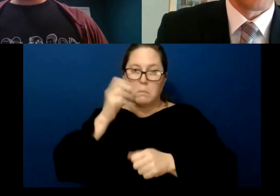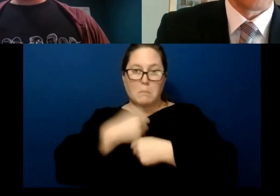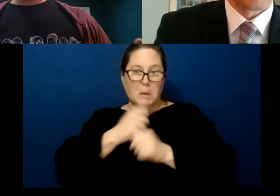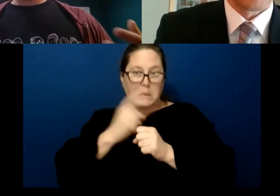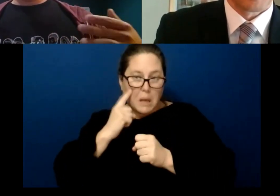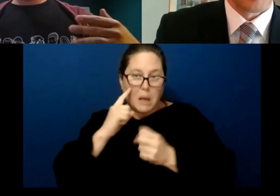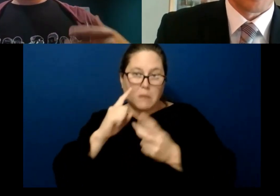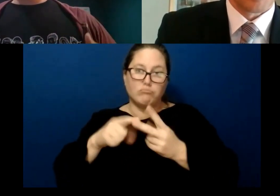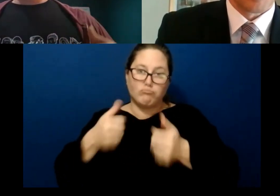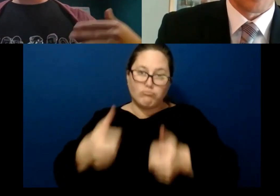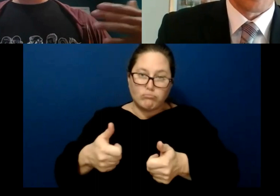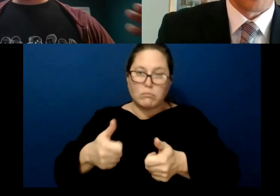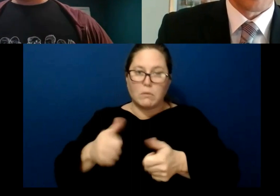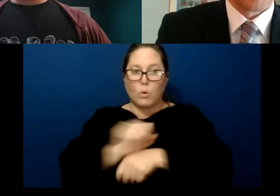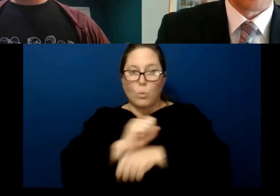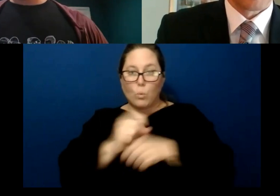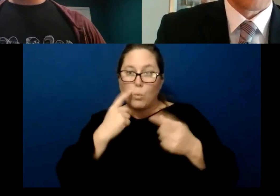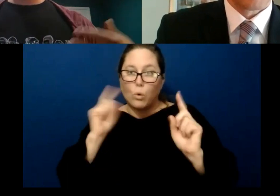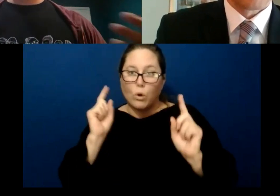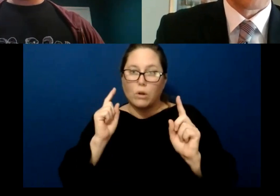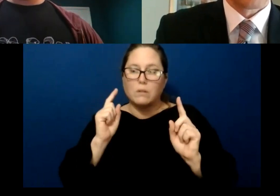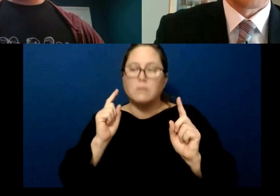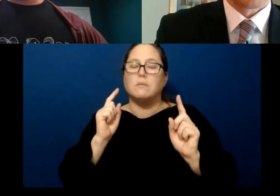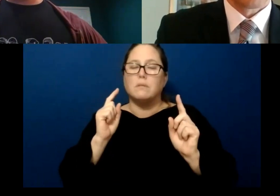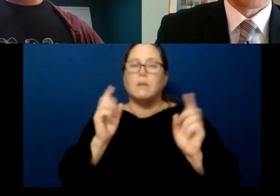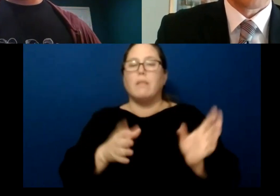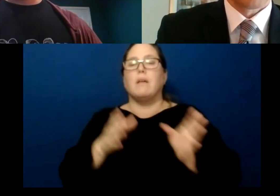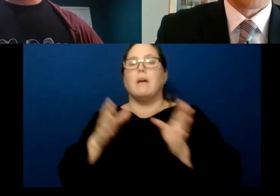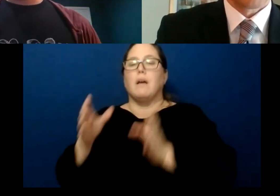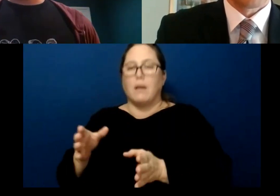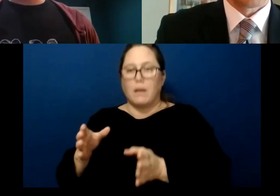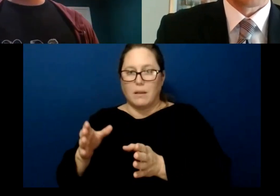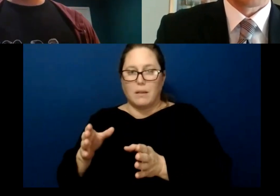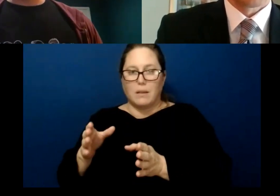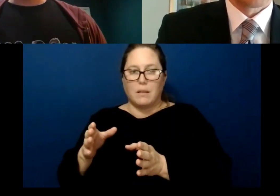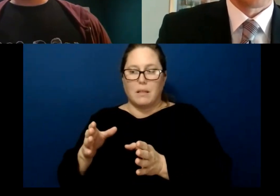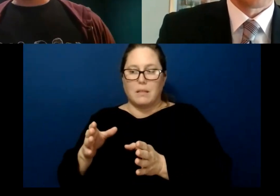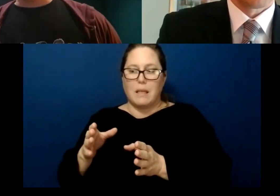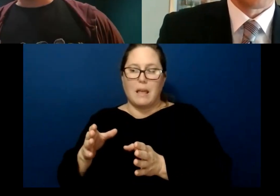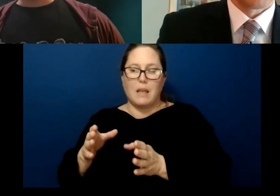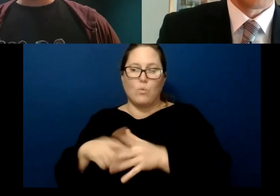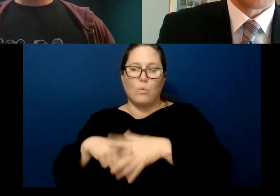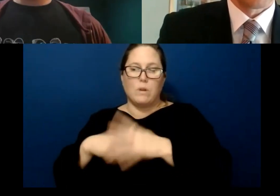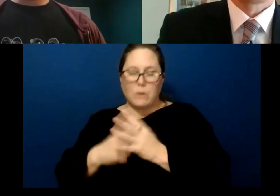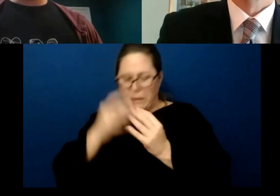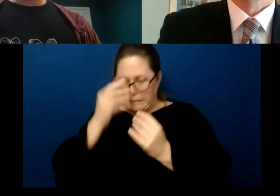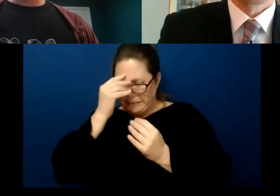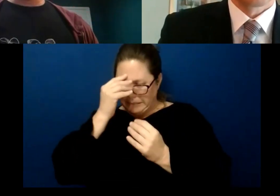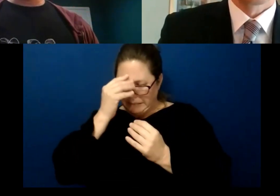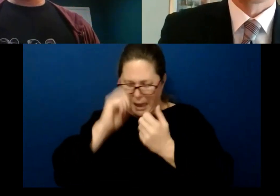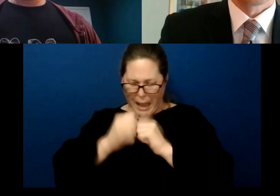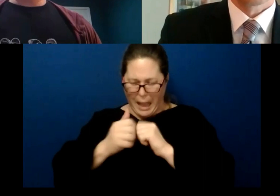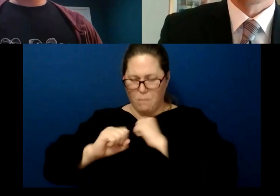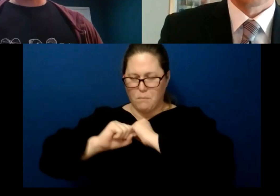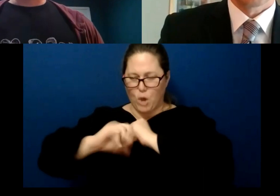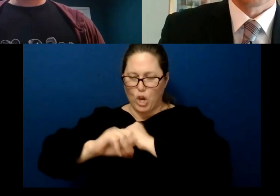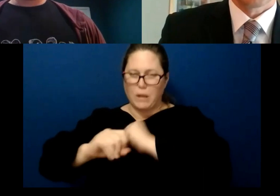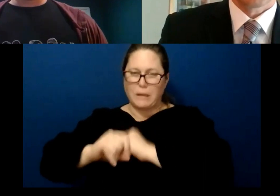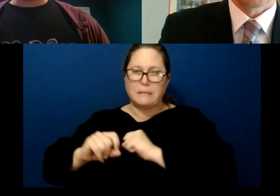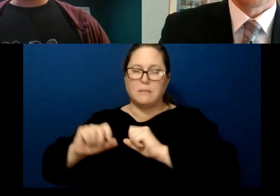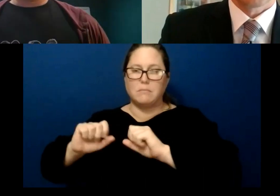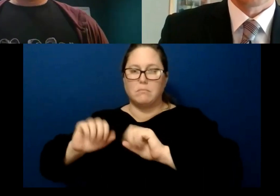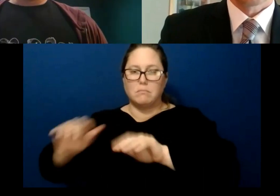enjoyable experience, then we'll start refining how we want to communicate that to gamers and how we want to market it. And so that's